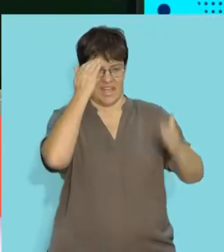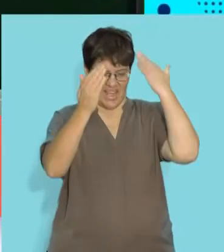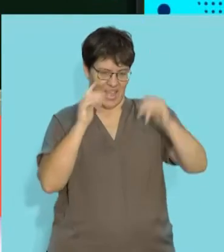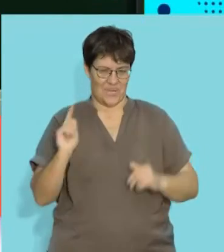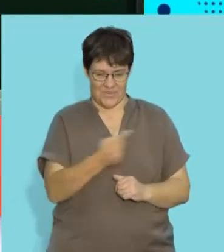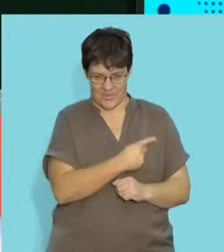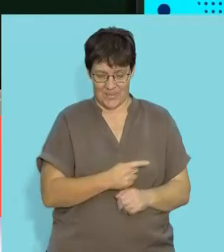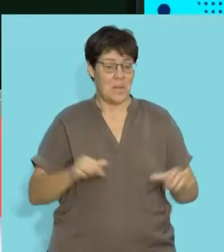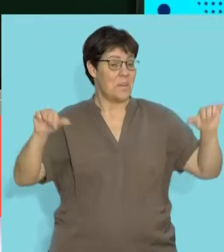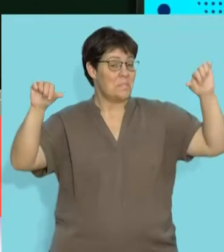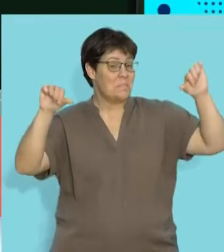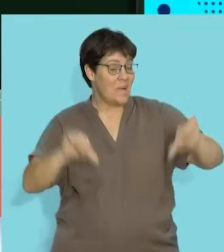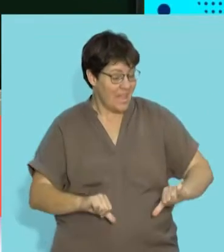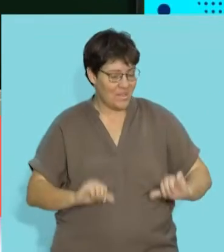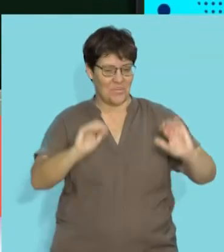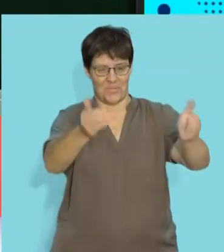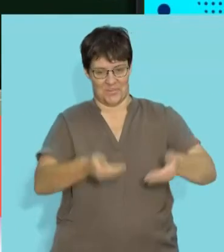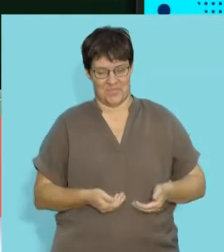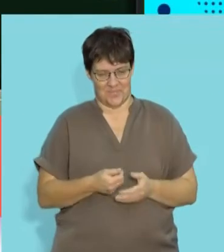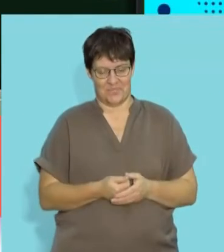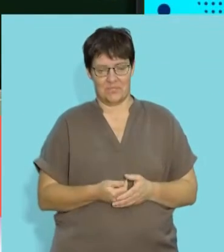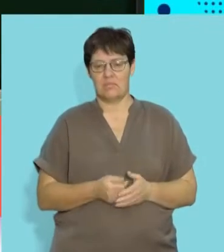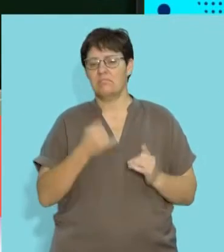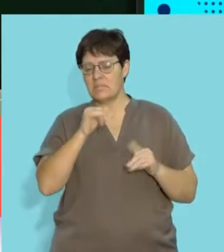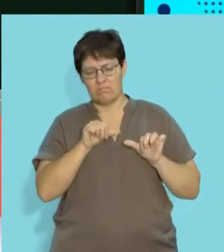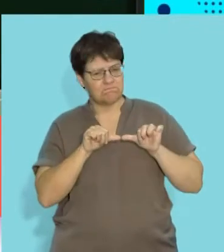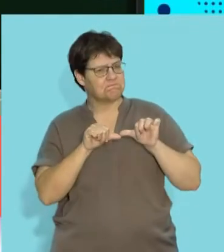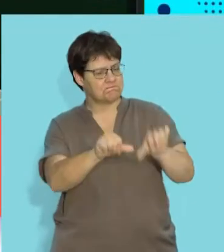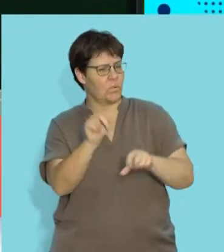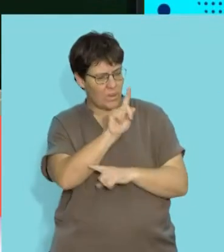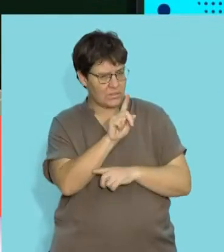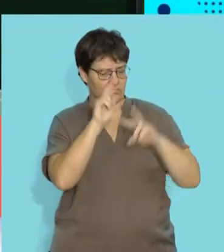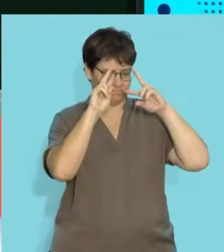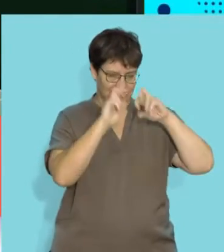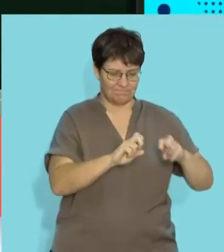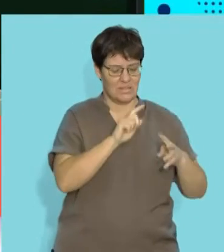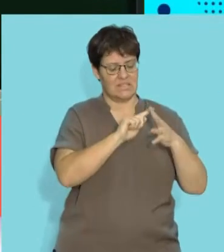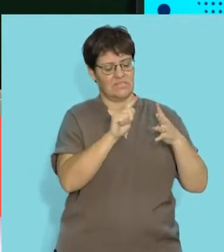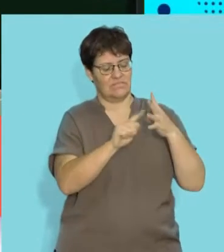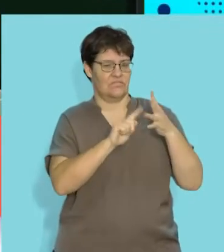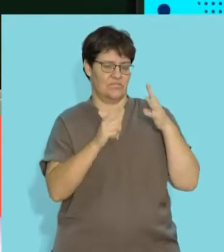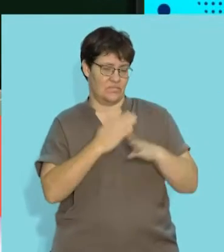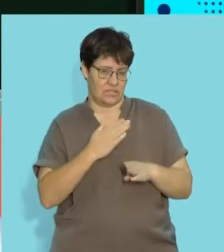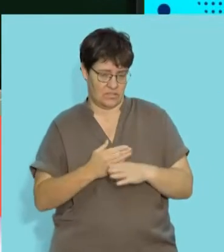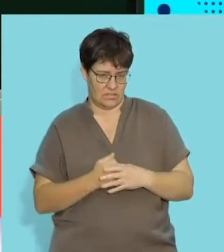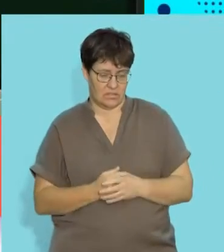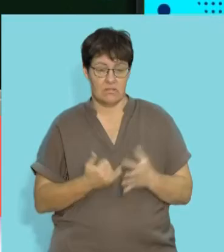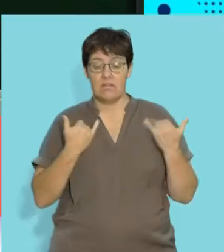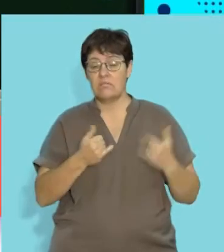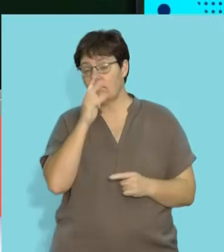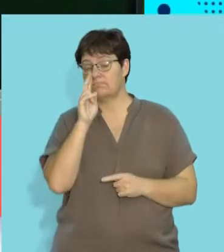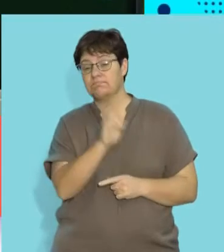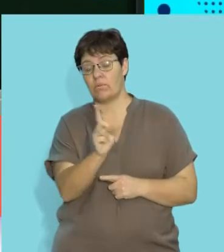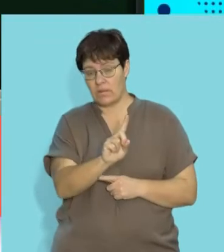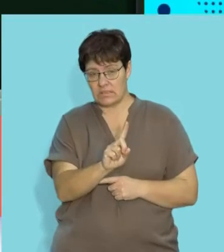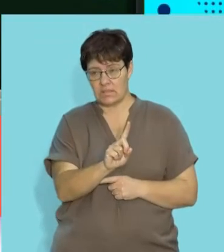Hi guys, welcome back to our lesson. So we are still looking at exploring different functions. Now we are going to